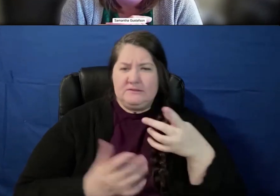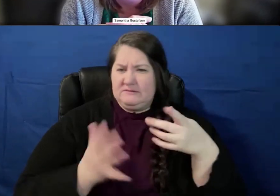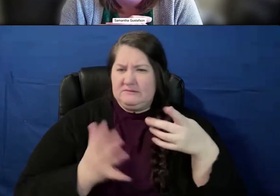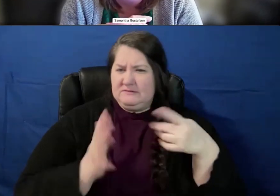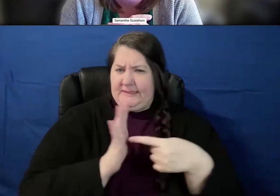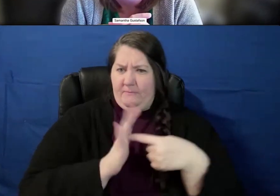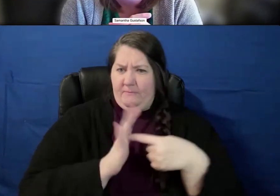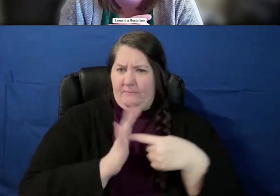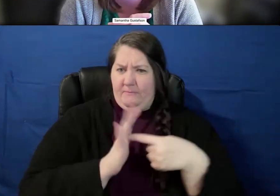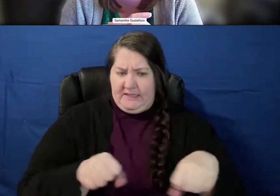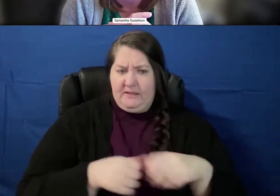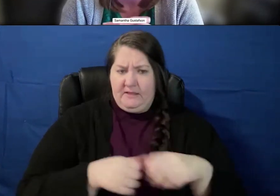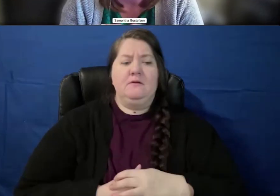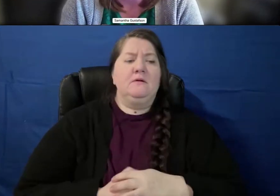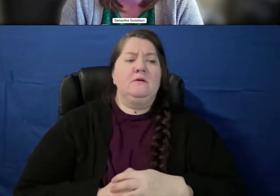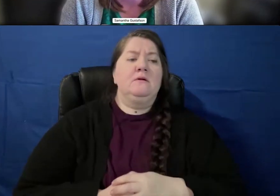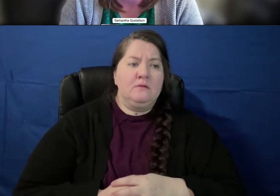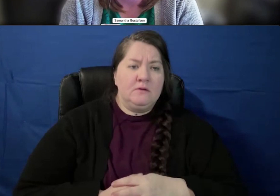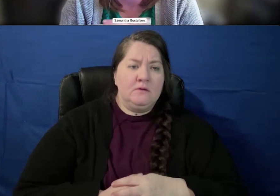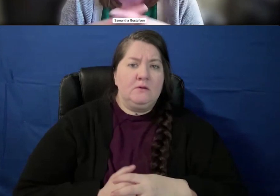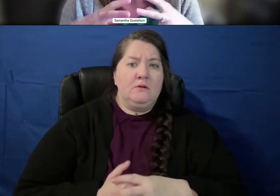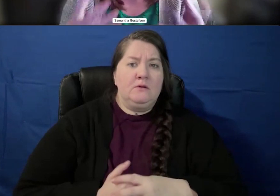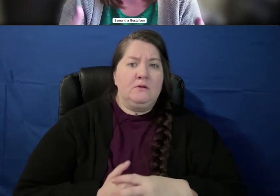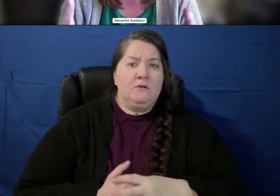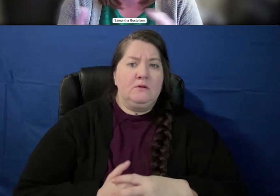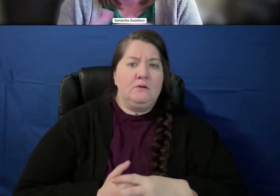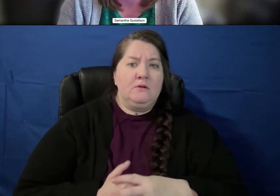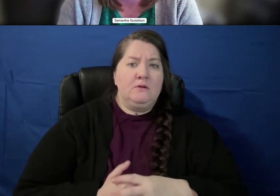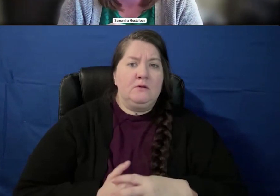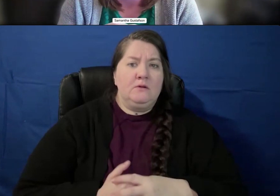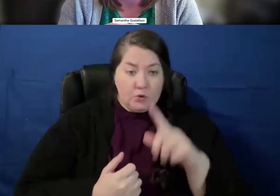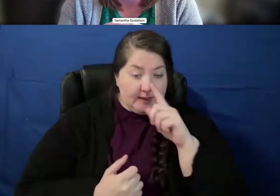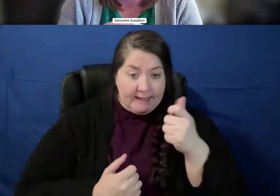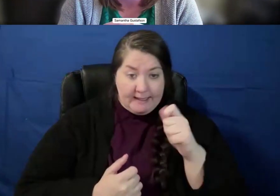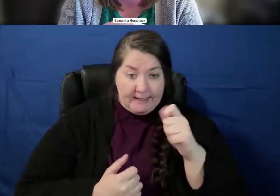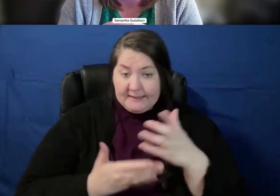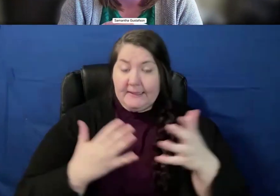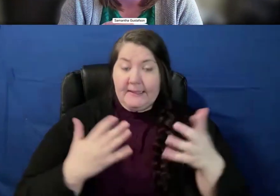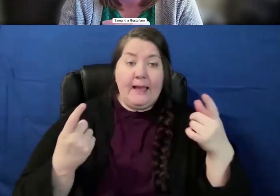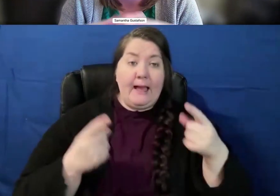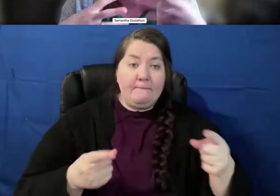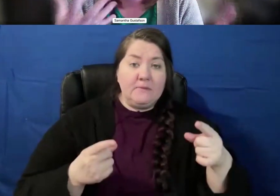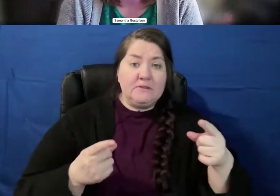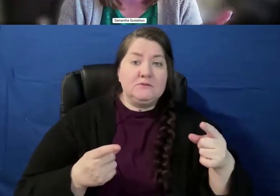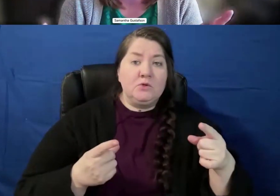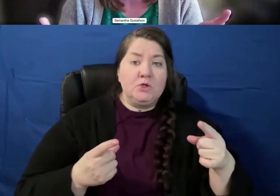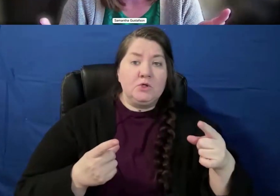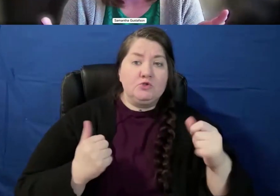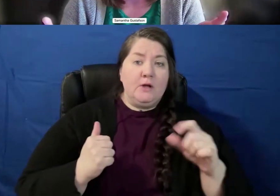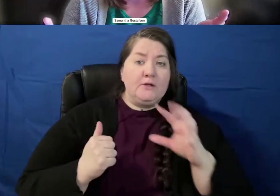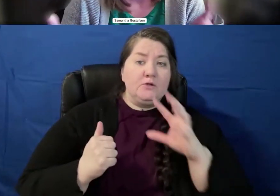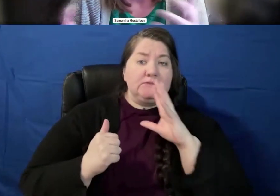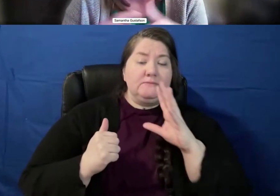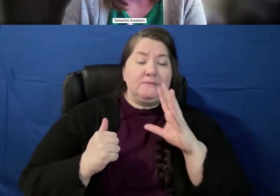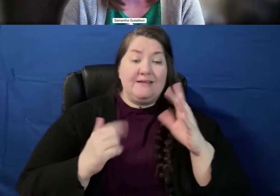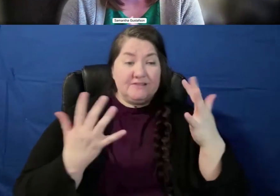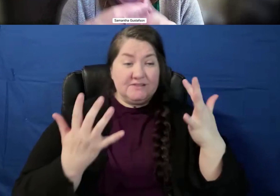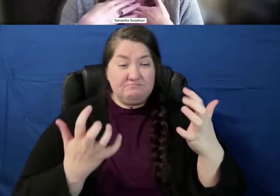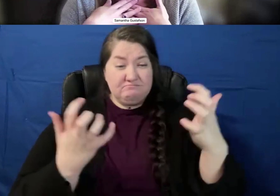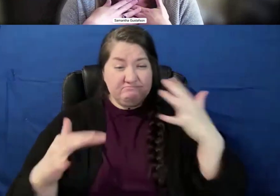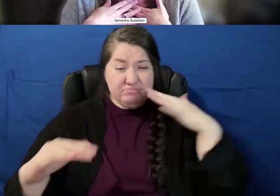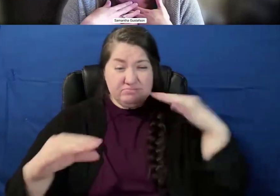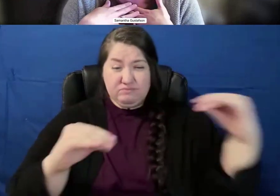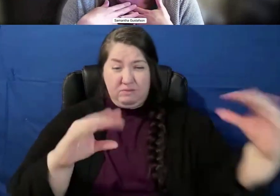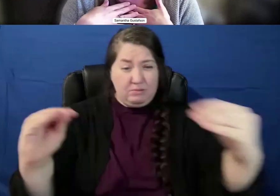dysphonic voices? So it's really anything that happens when you are trying to speak over a crowd. So